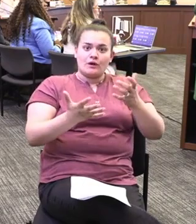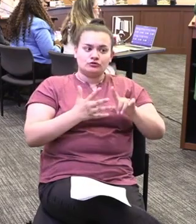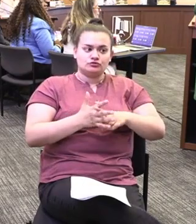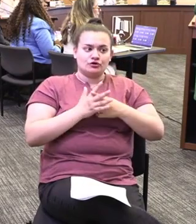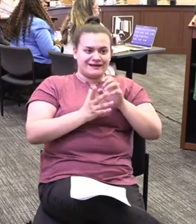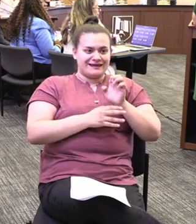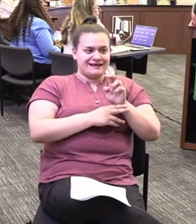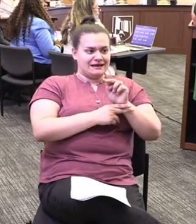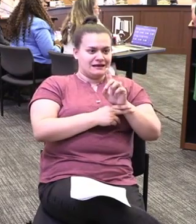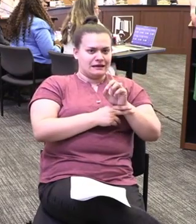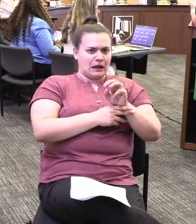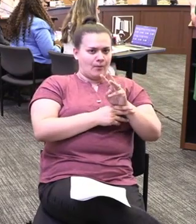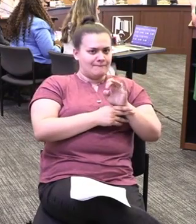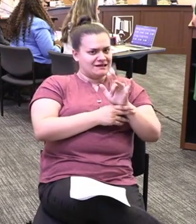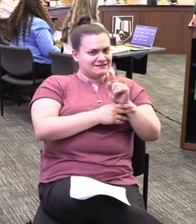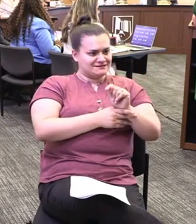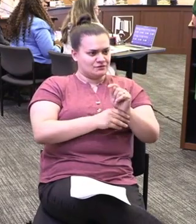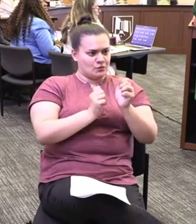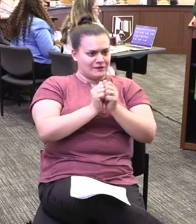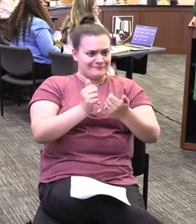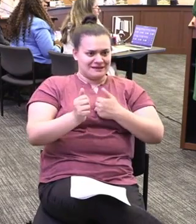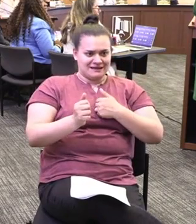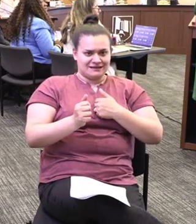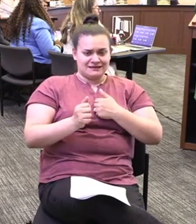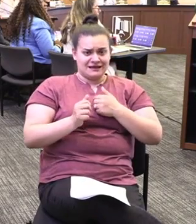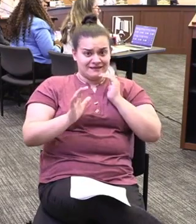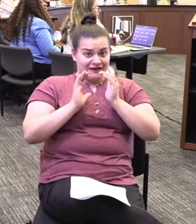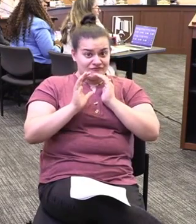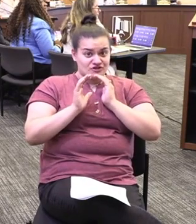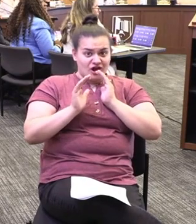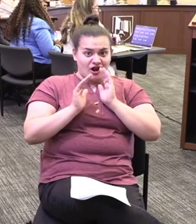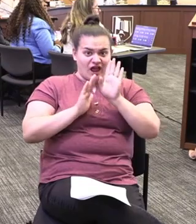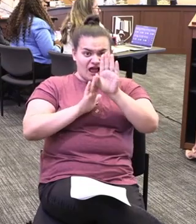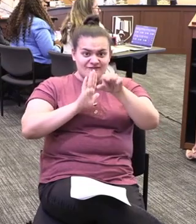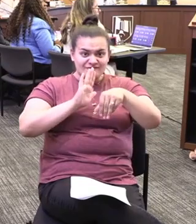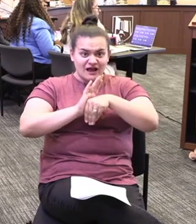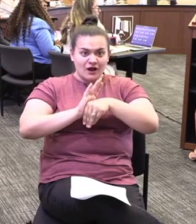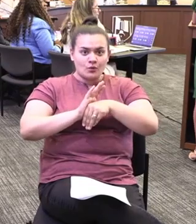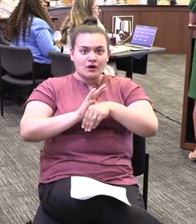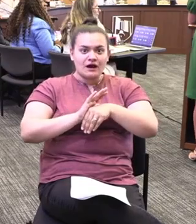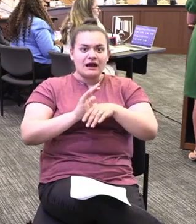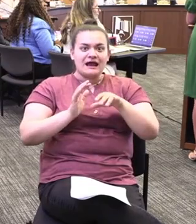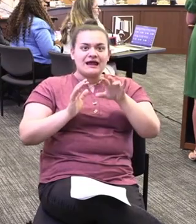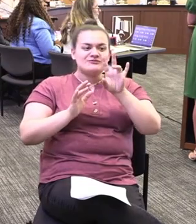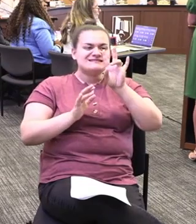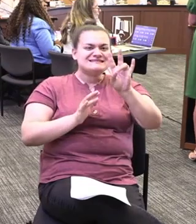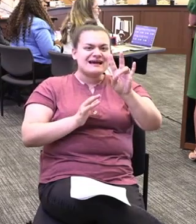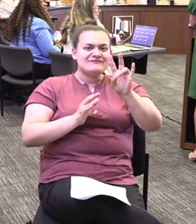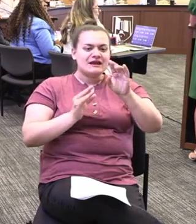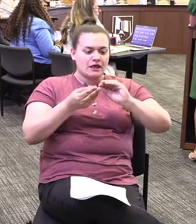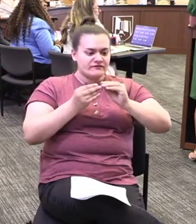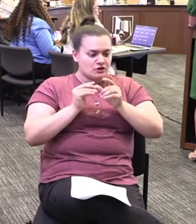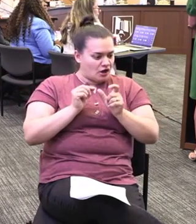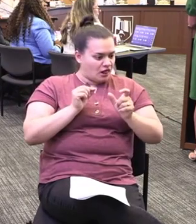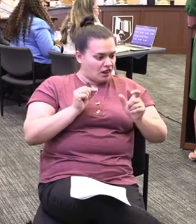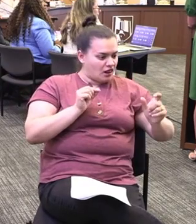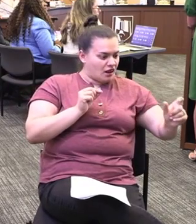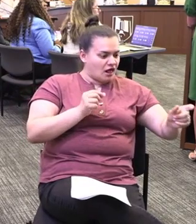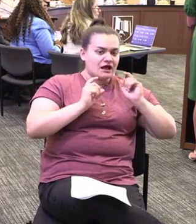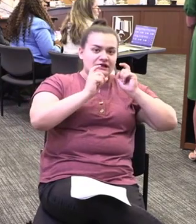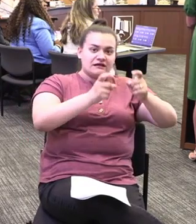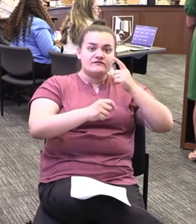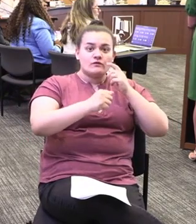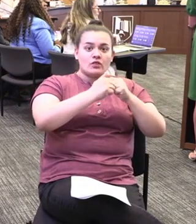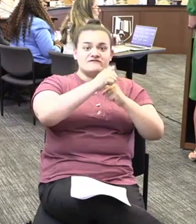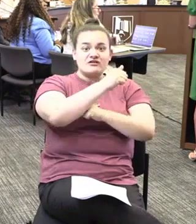with me. And that conversation, which was 30 minutes, ended up in a 7-figure gift, a restricted gift for the